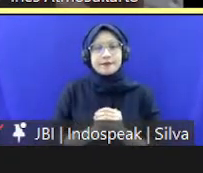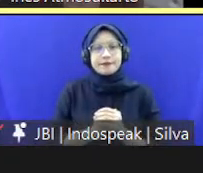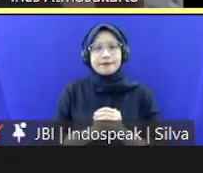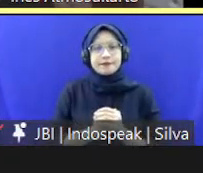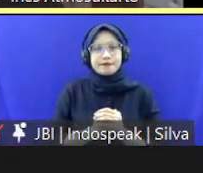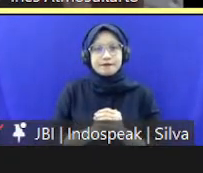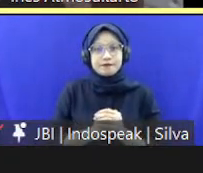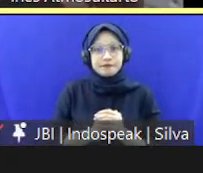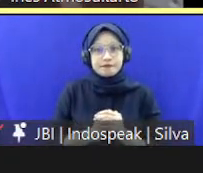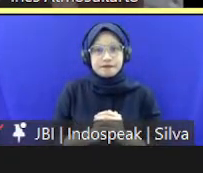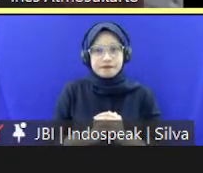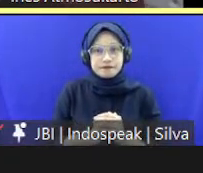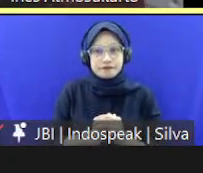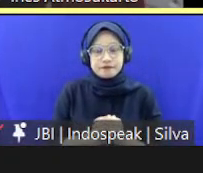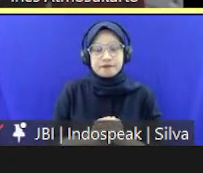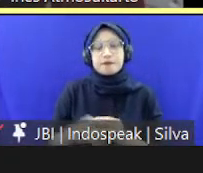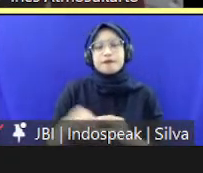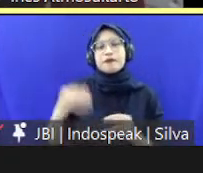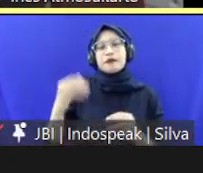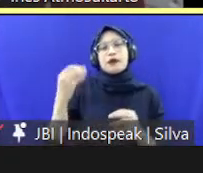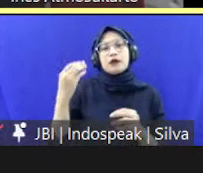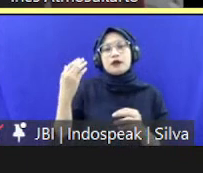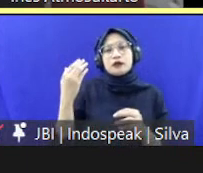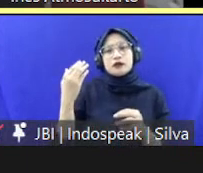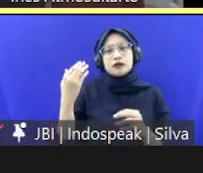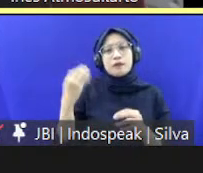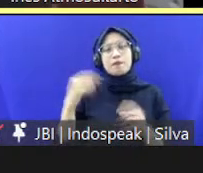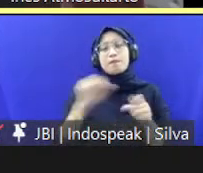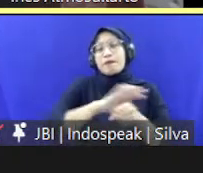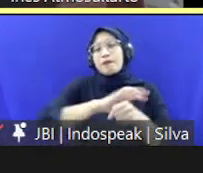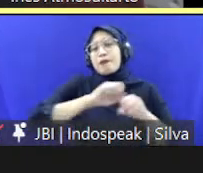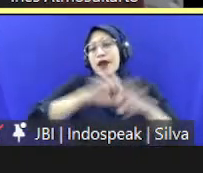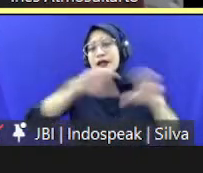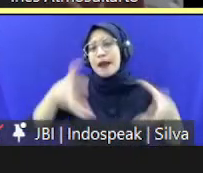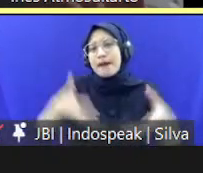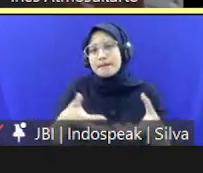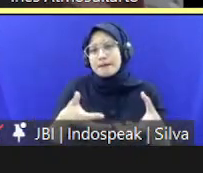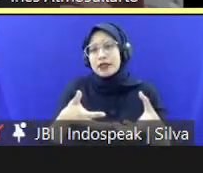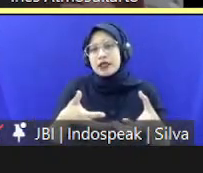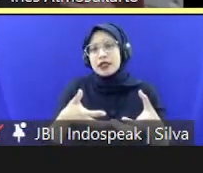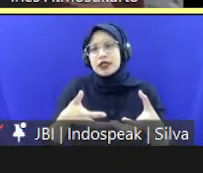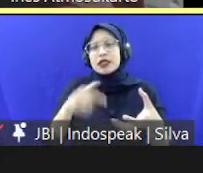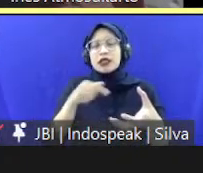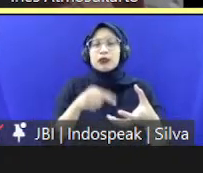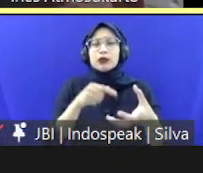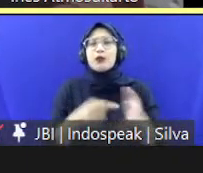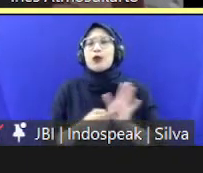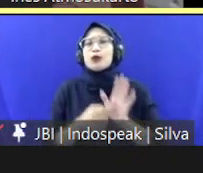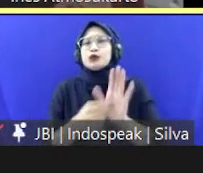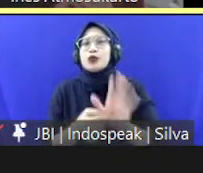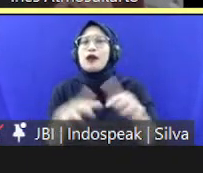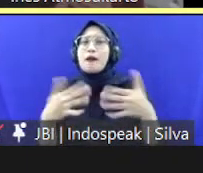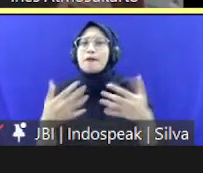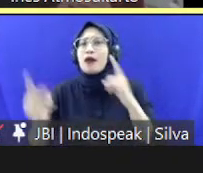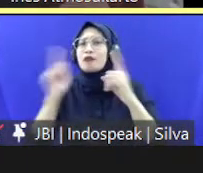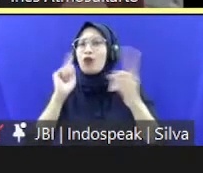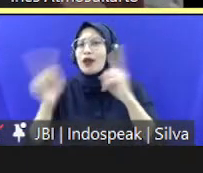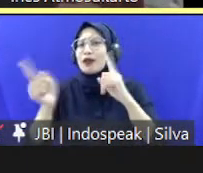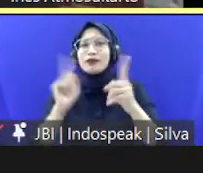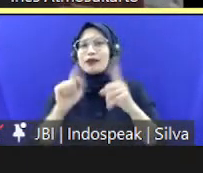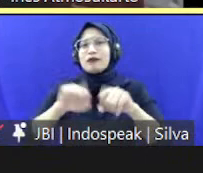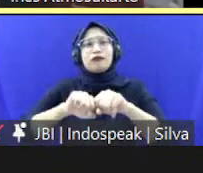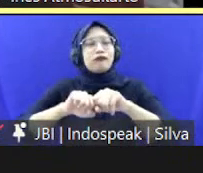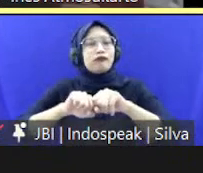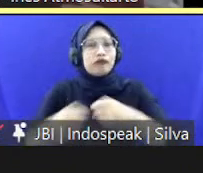reminded us in her political update, the pandemic has exposed how broken politics can sometimes be in